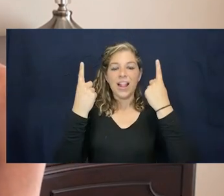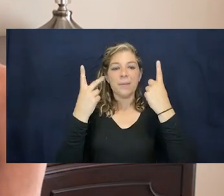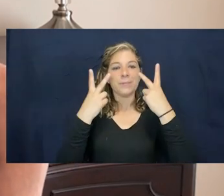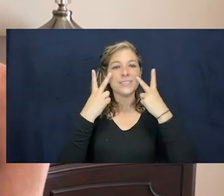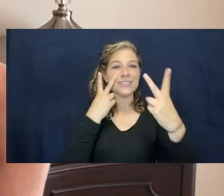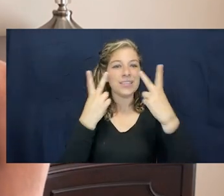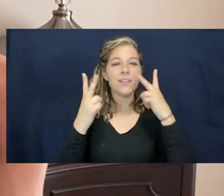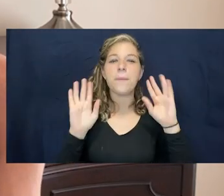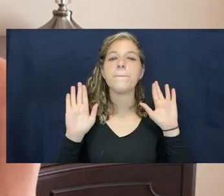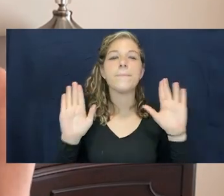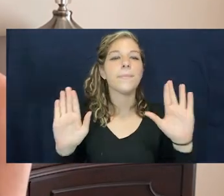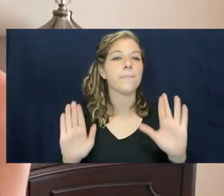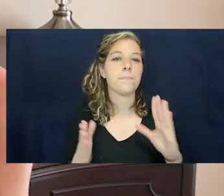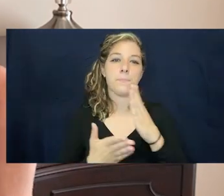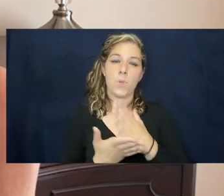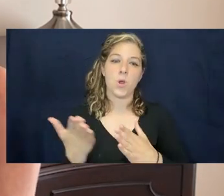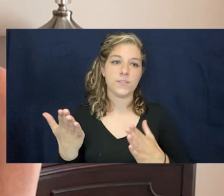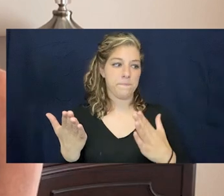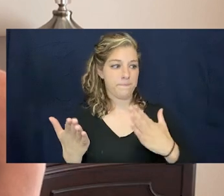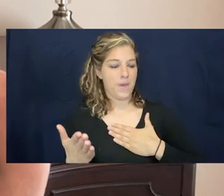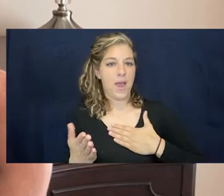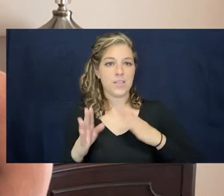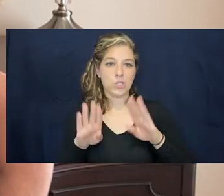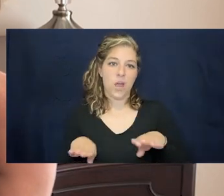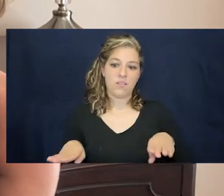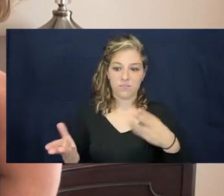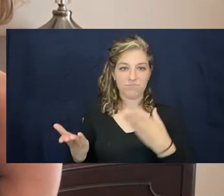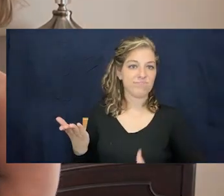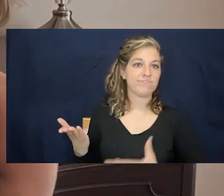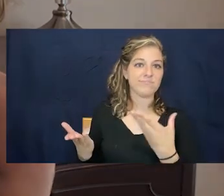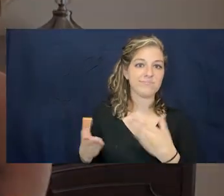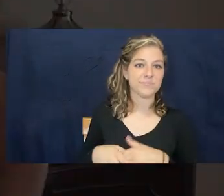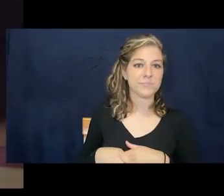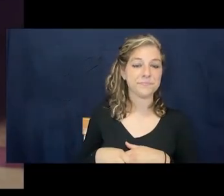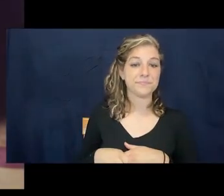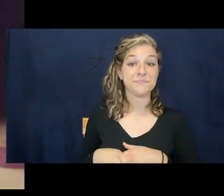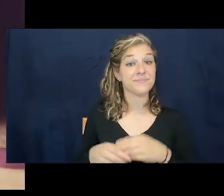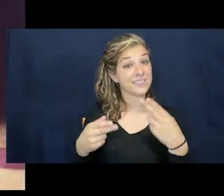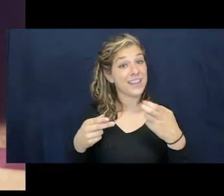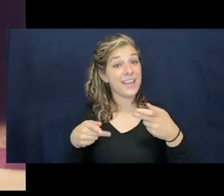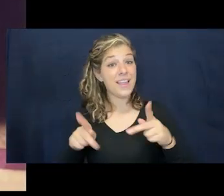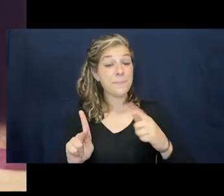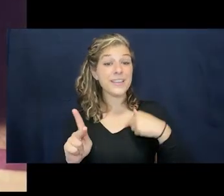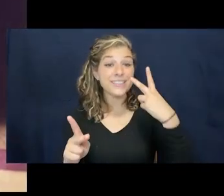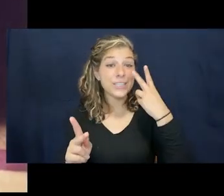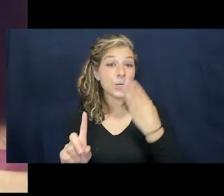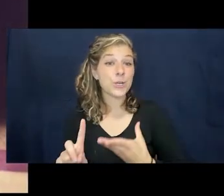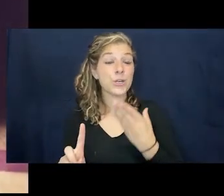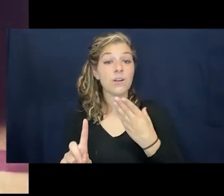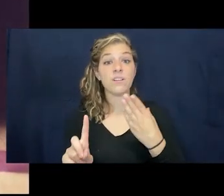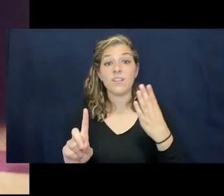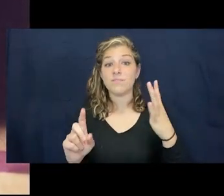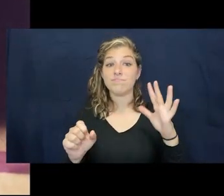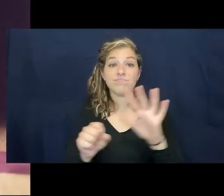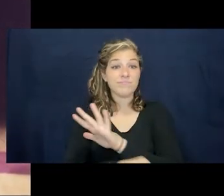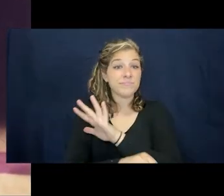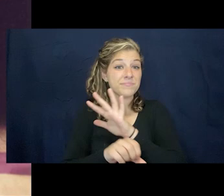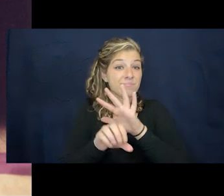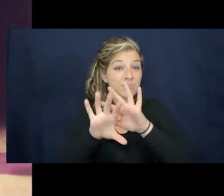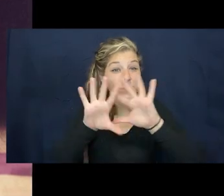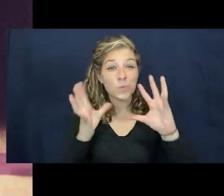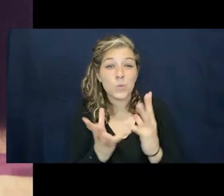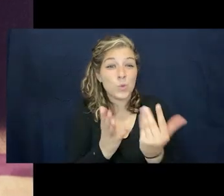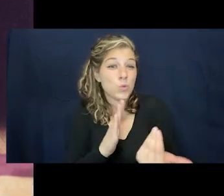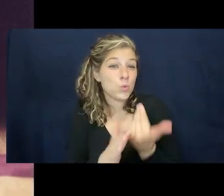see the extraordinary aspects of my own child. He allowed me to see her in an